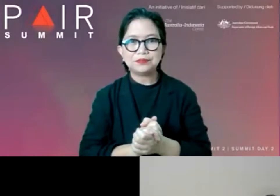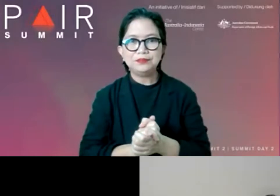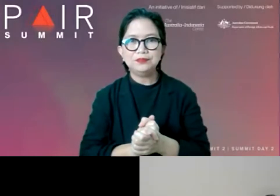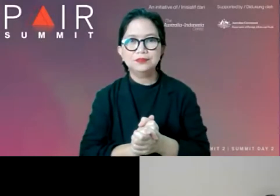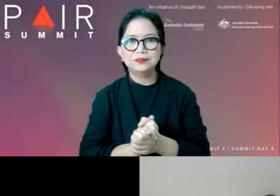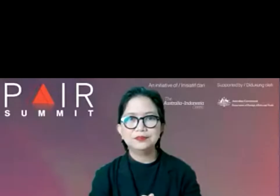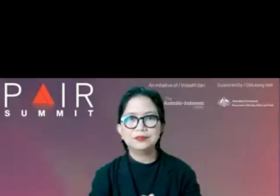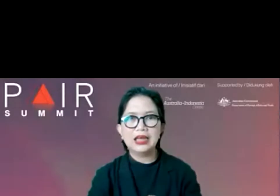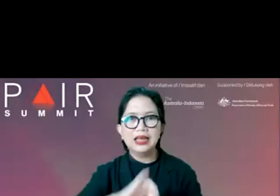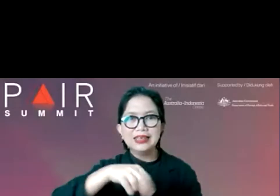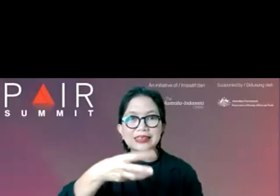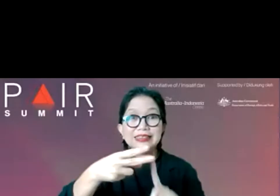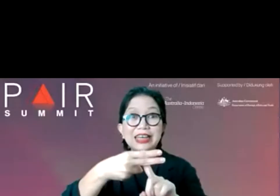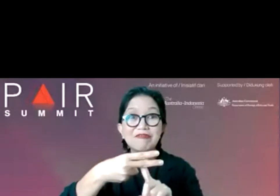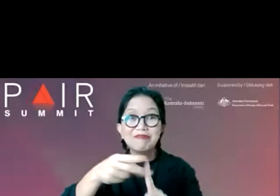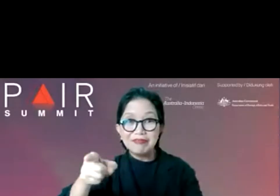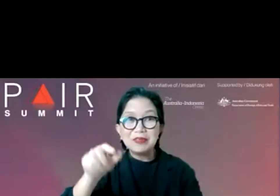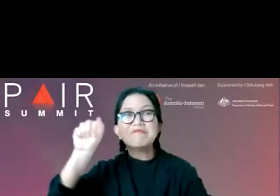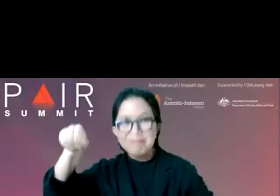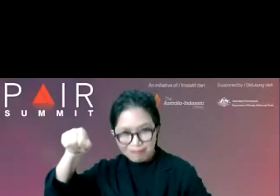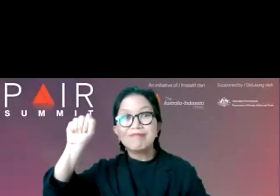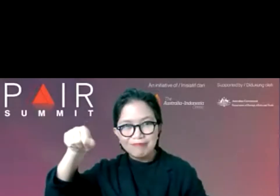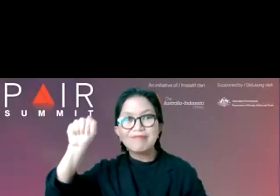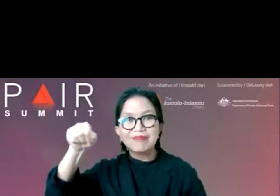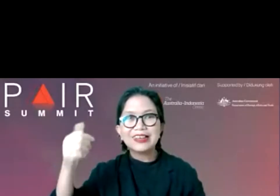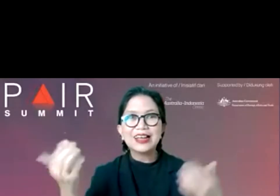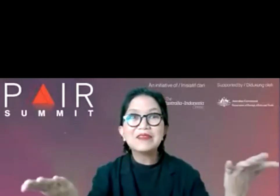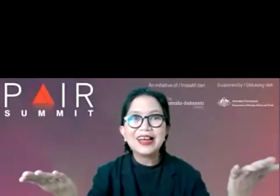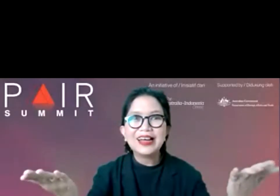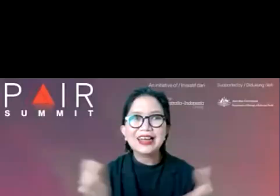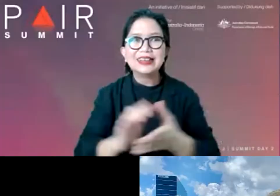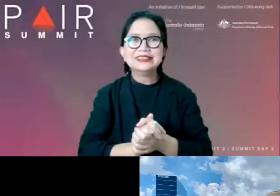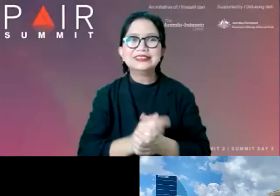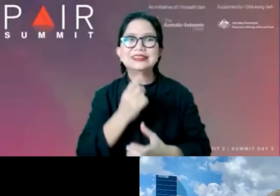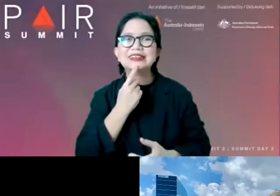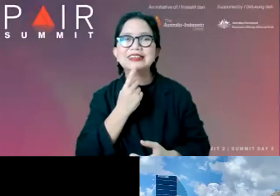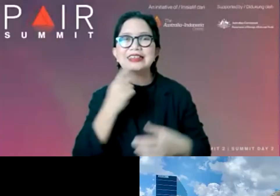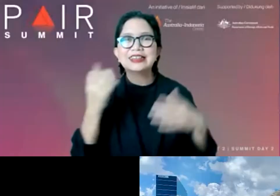thoughts around how business looks at this wonderfully complex question.